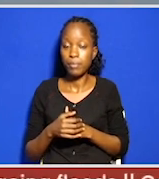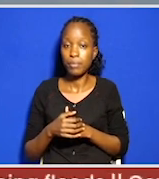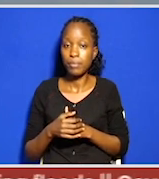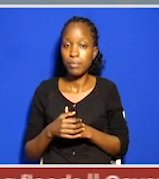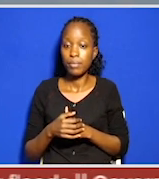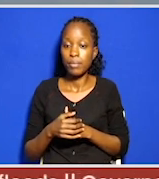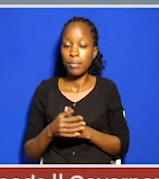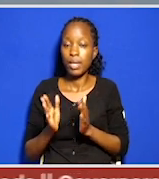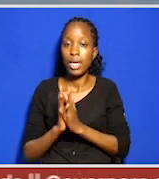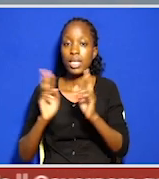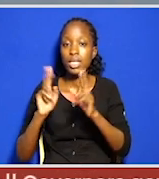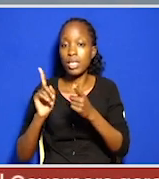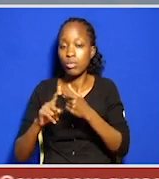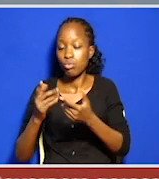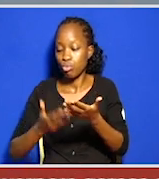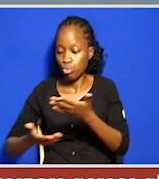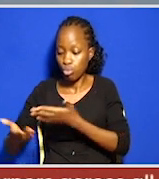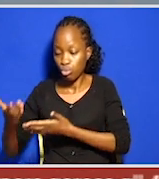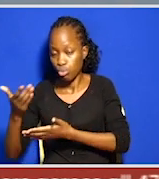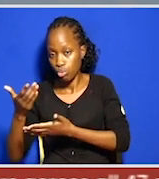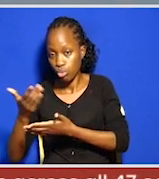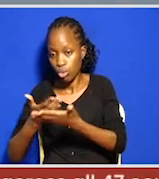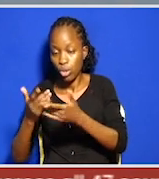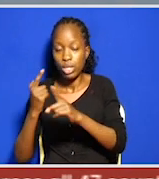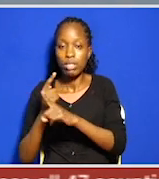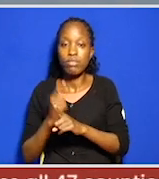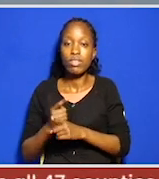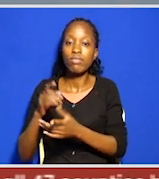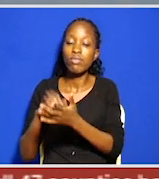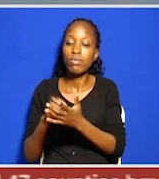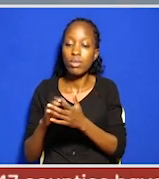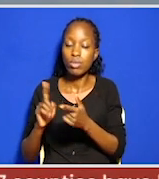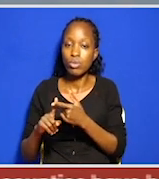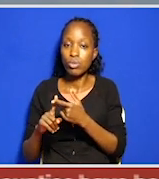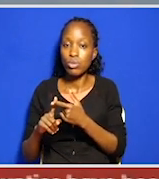and readiness to engage on various matters to bolster our relations.